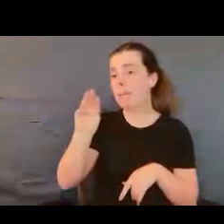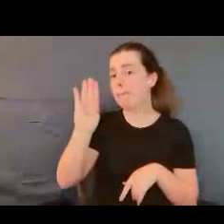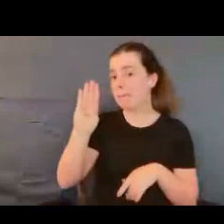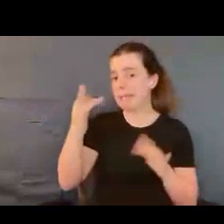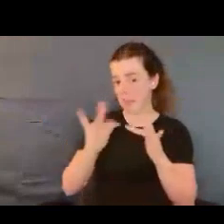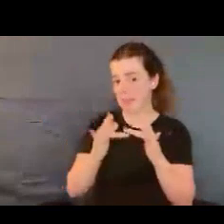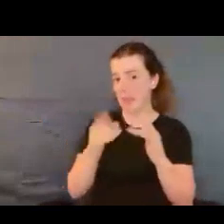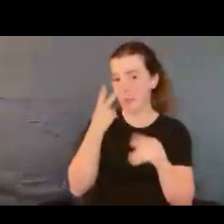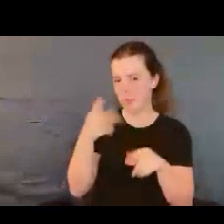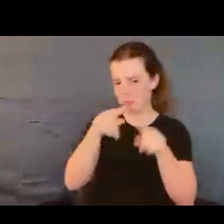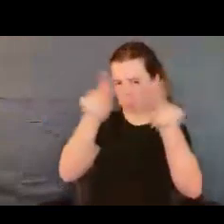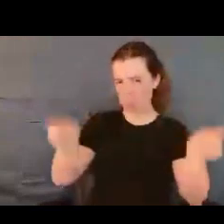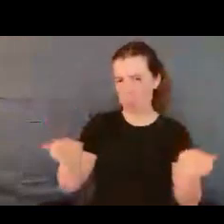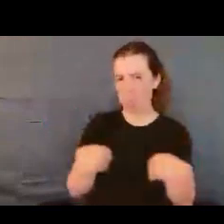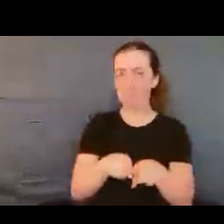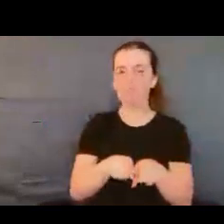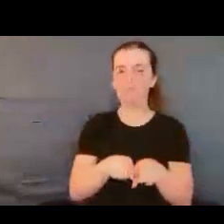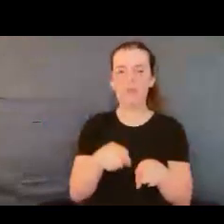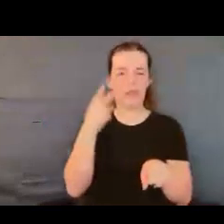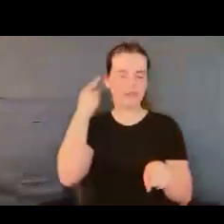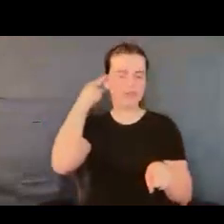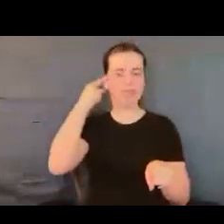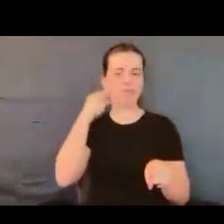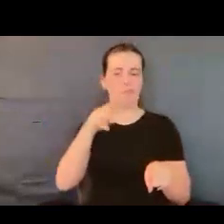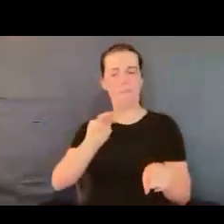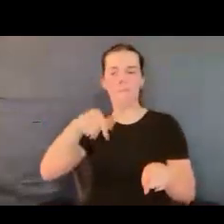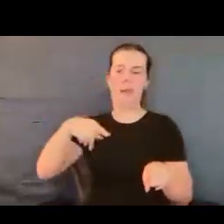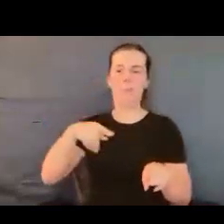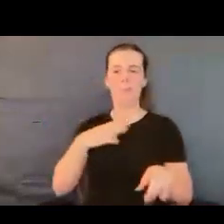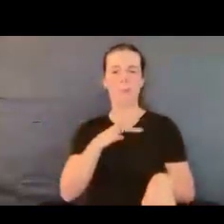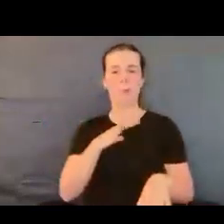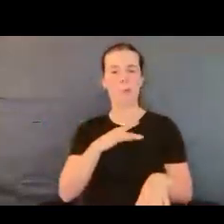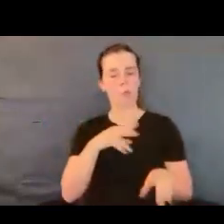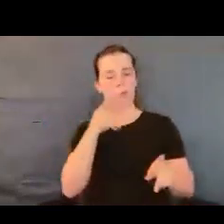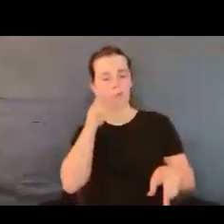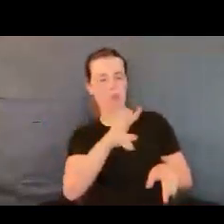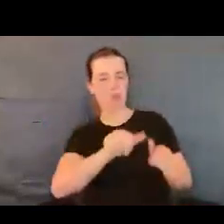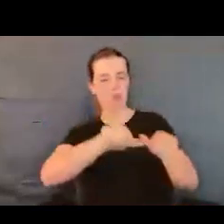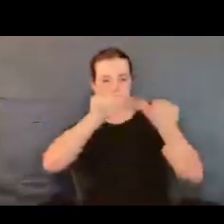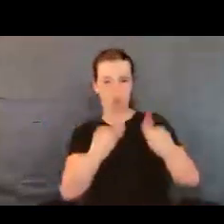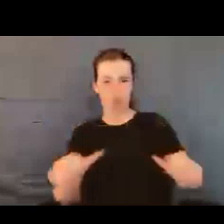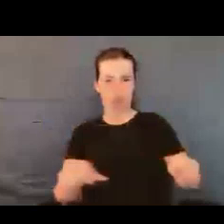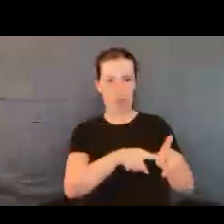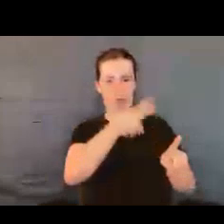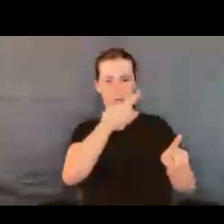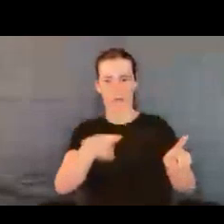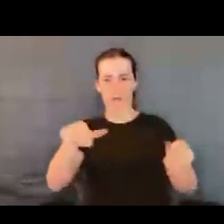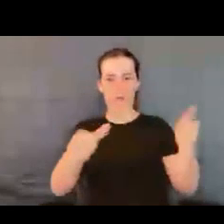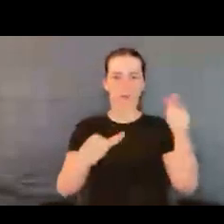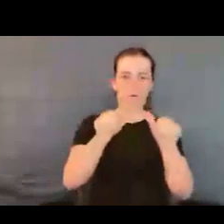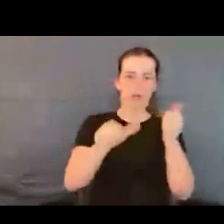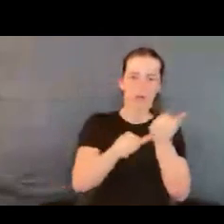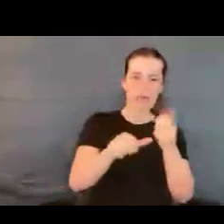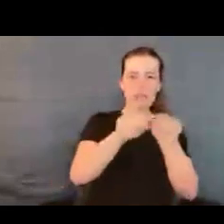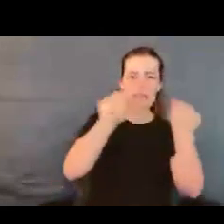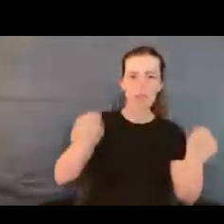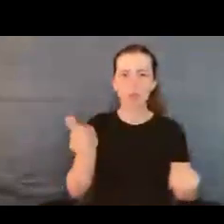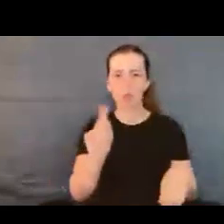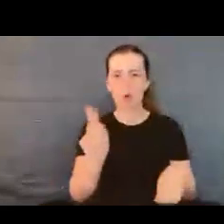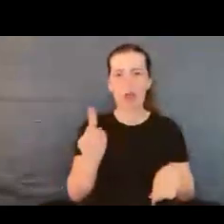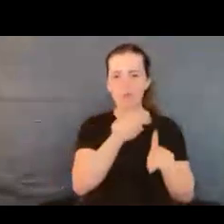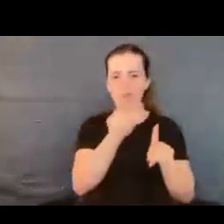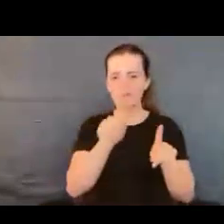are really cool, and everyone can look at this and see kind of just the shape of it and where the aid stations are. One thing I think that's funny about these